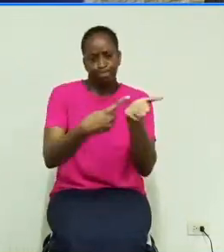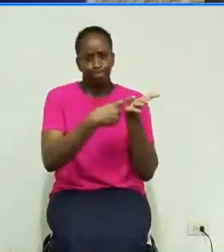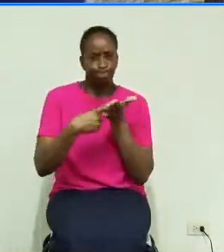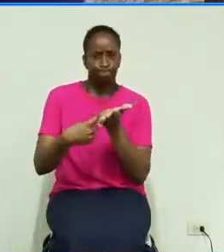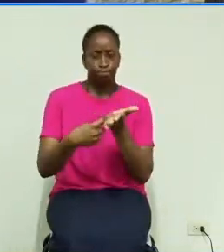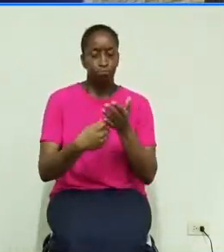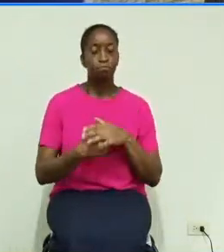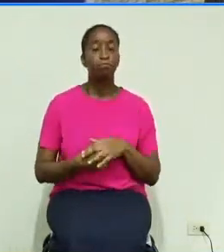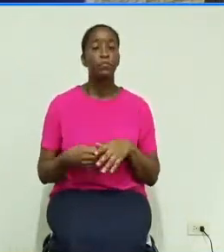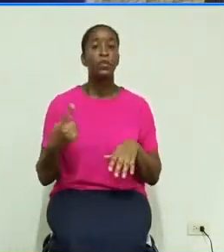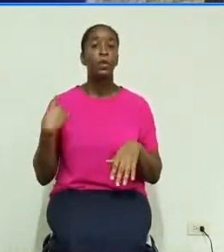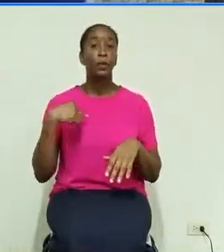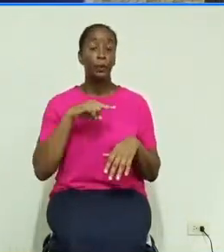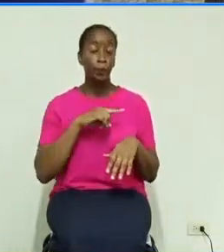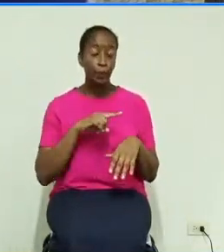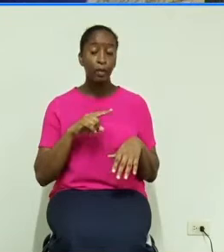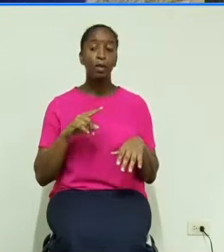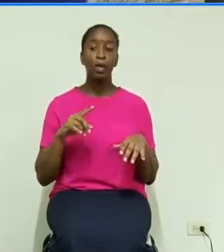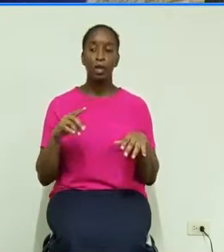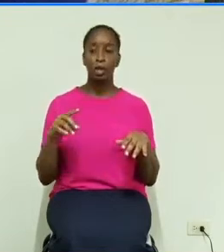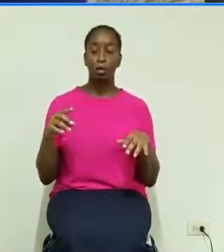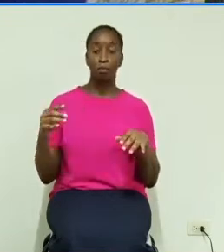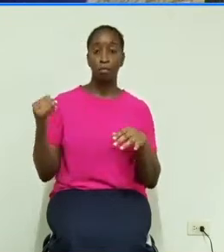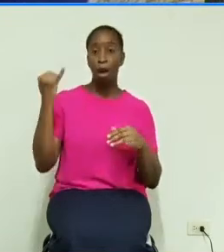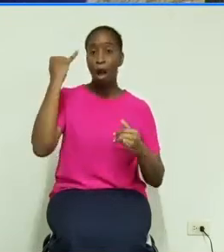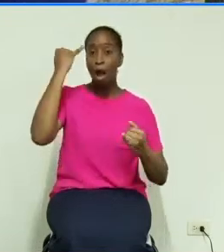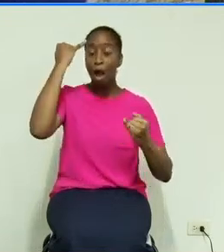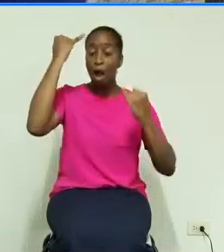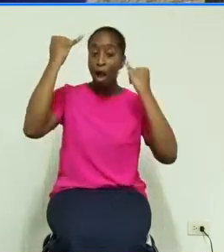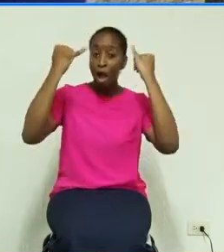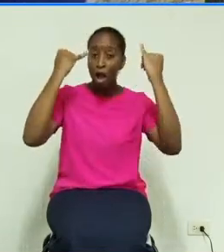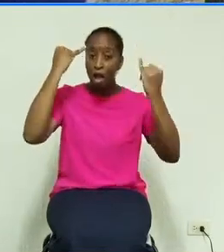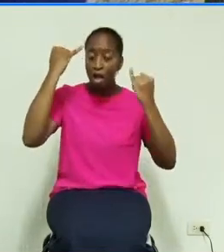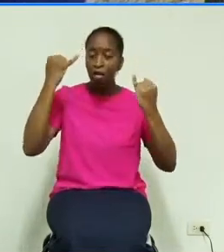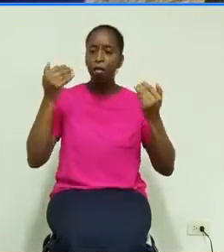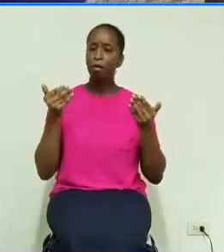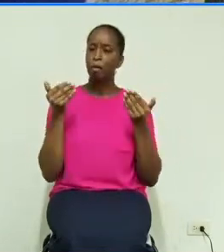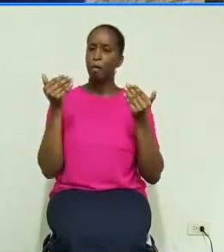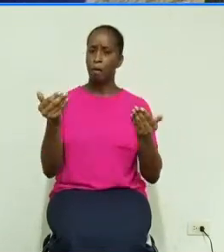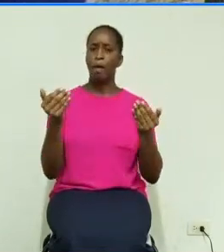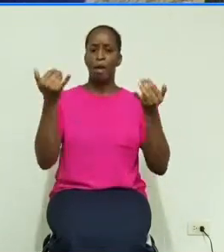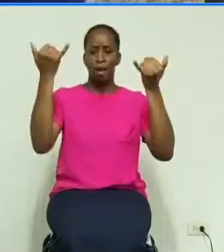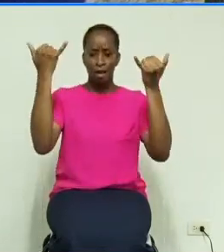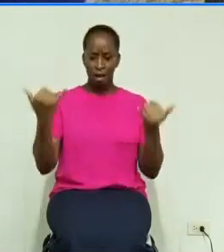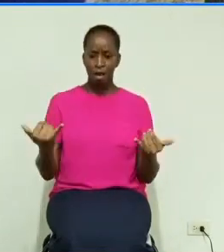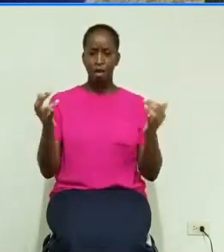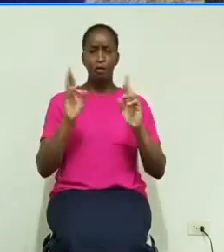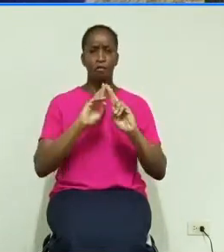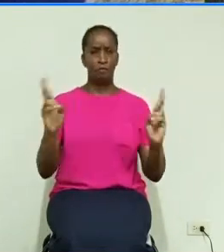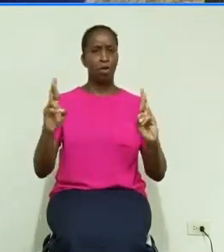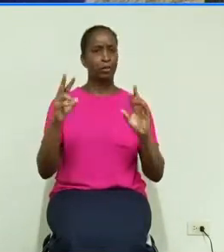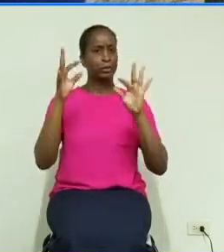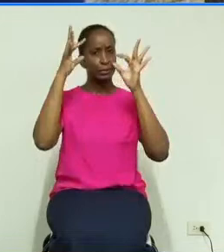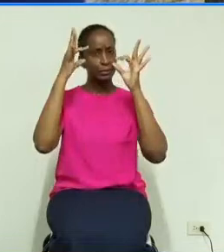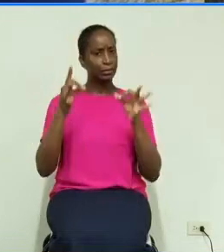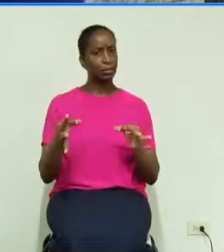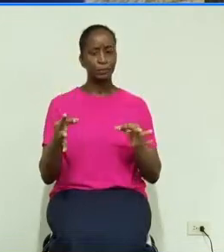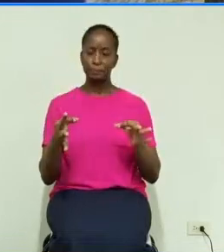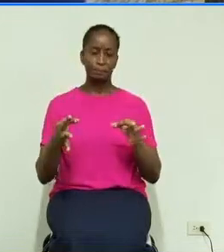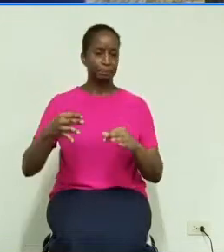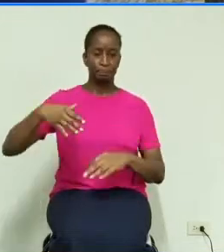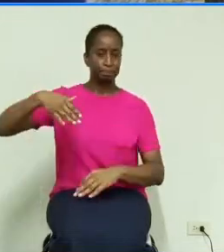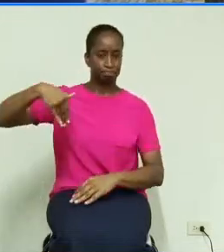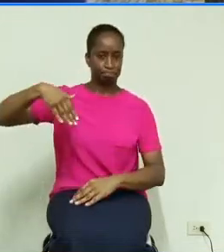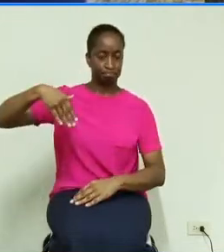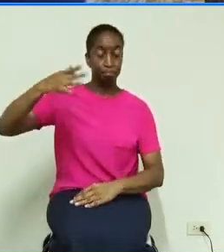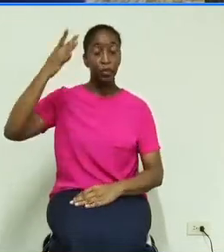we are still taking the views and opinions of the public, and we want your views to